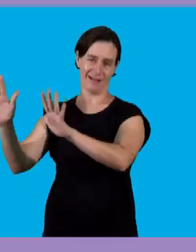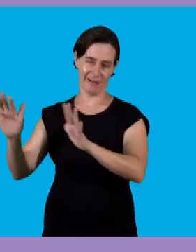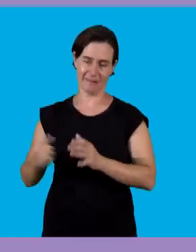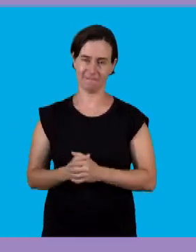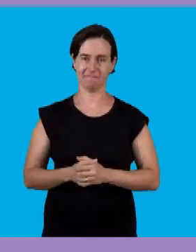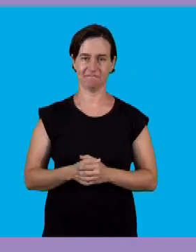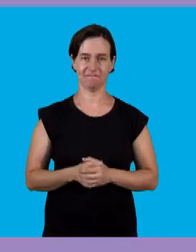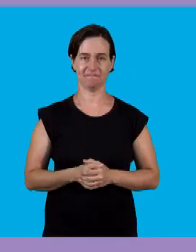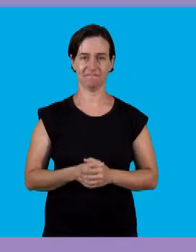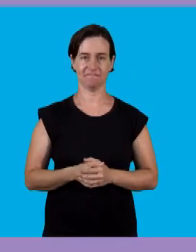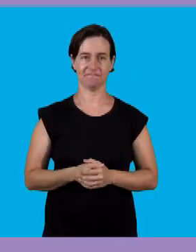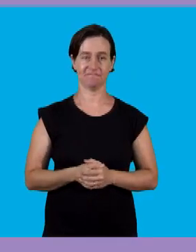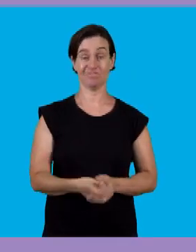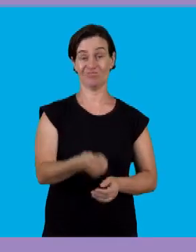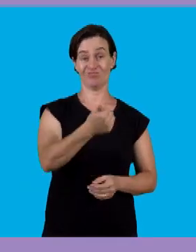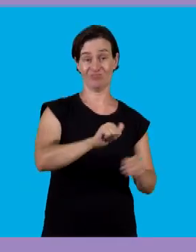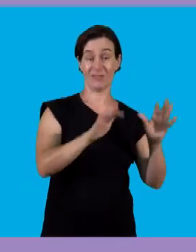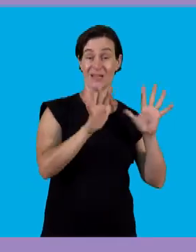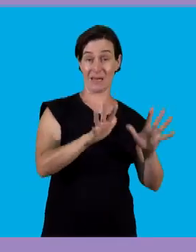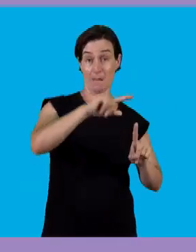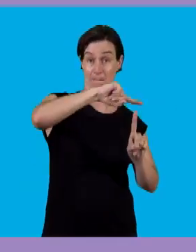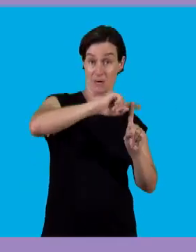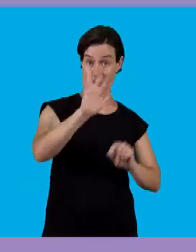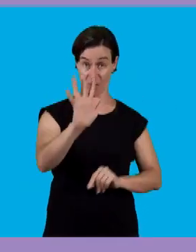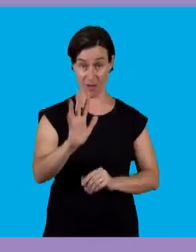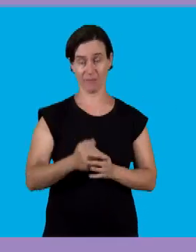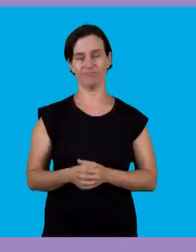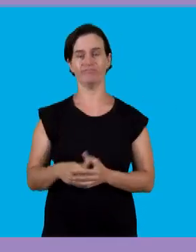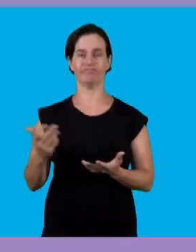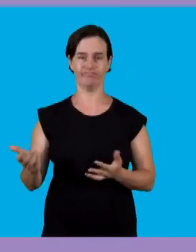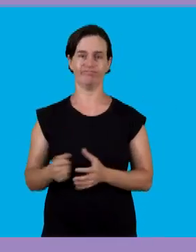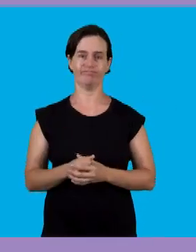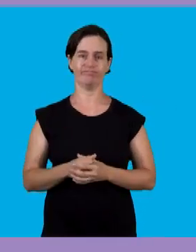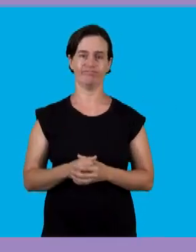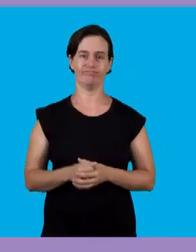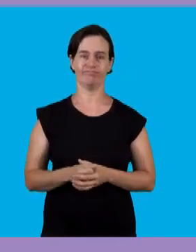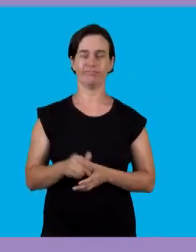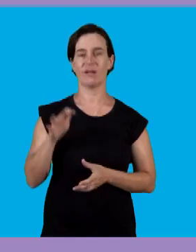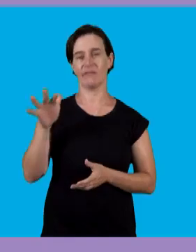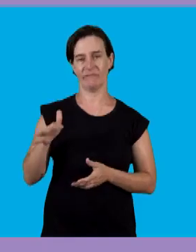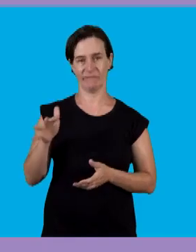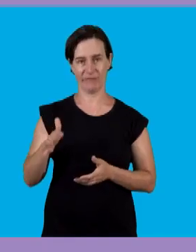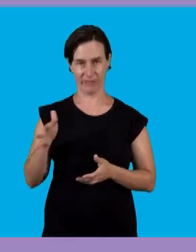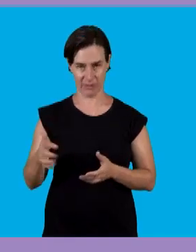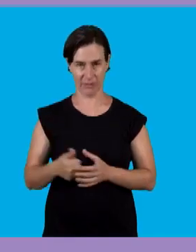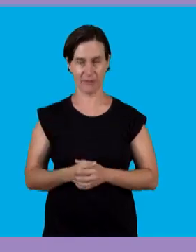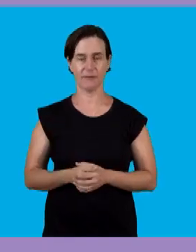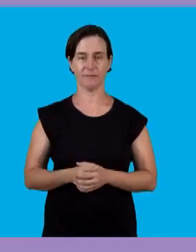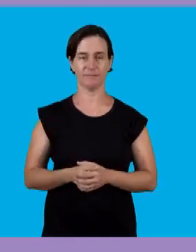a 9. Then we have 10 plus 5. That is going to give us